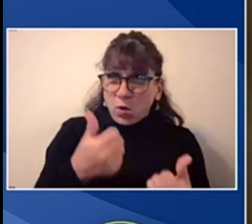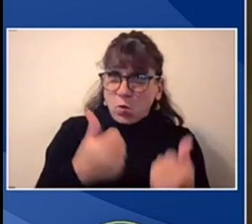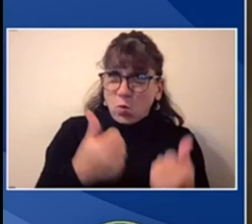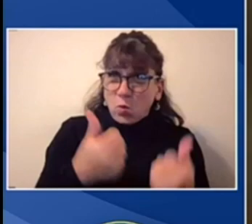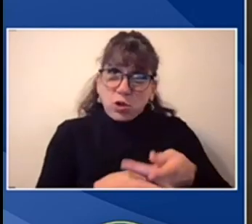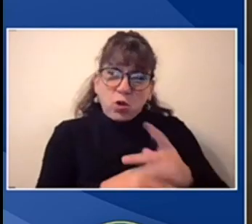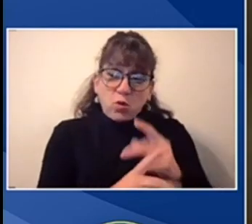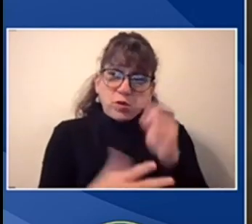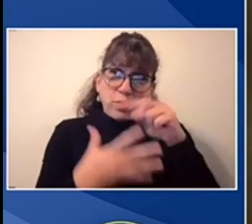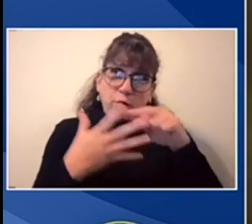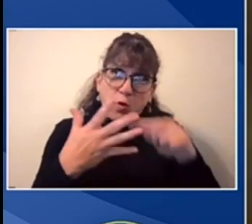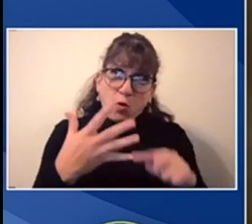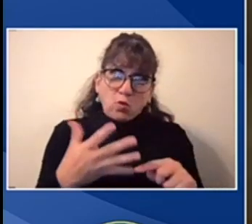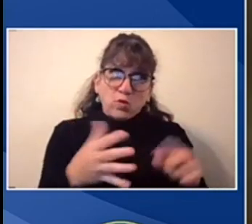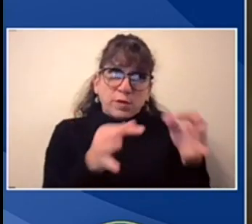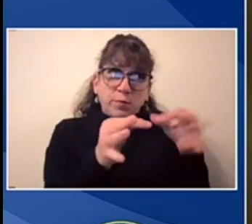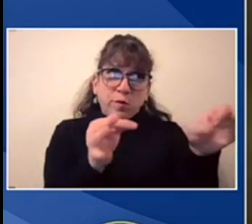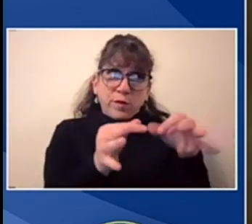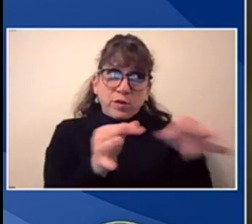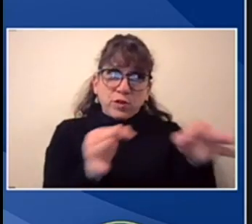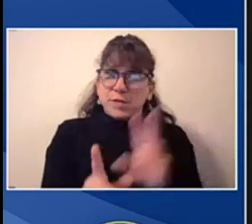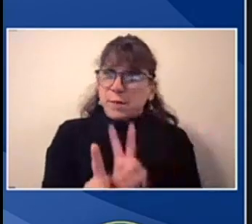these provisions apply to.